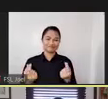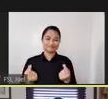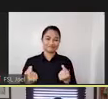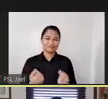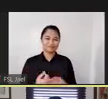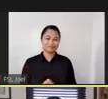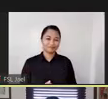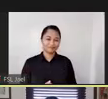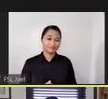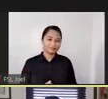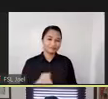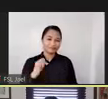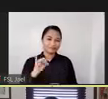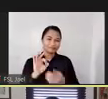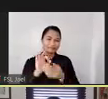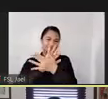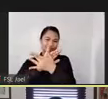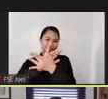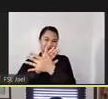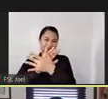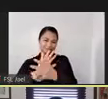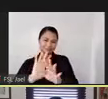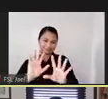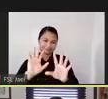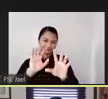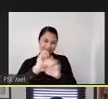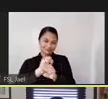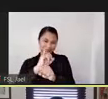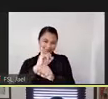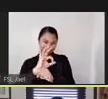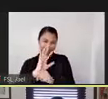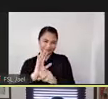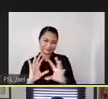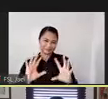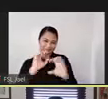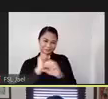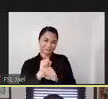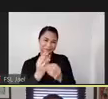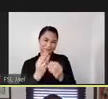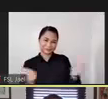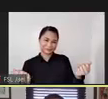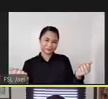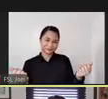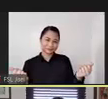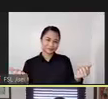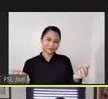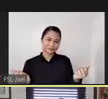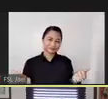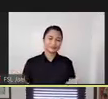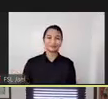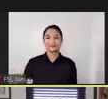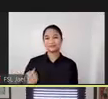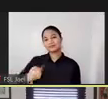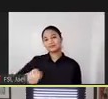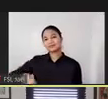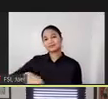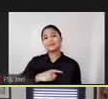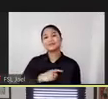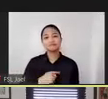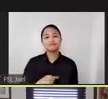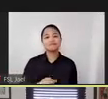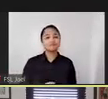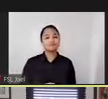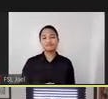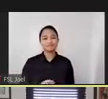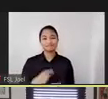It's just impossible for us to turn a blind eye to one of humanity's most basic needs,